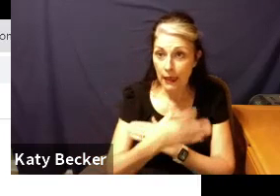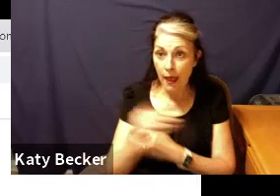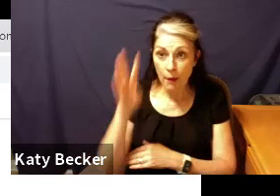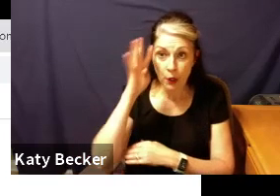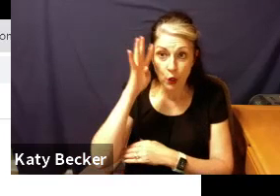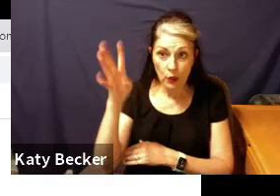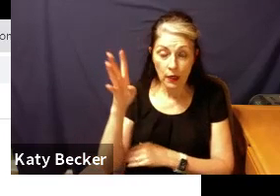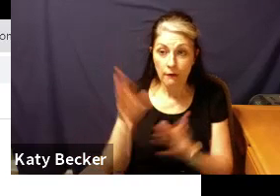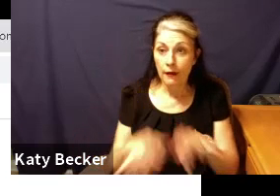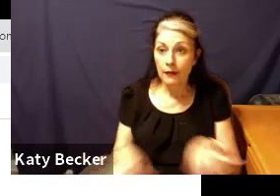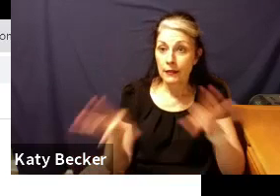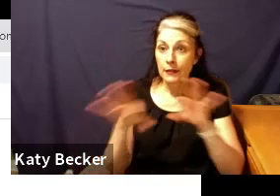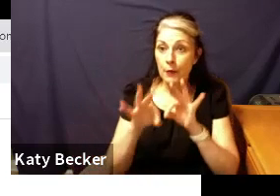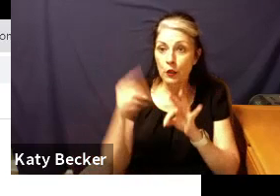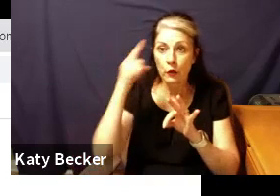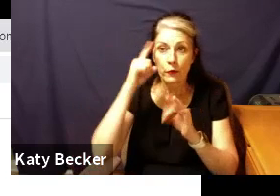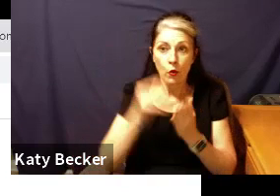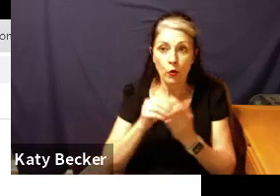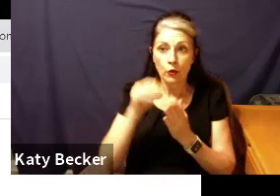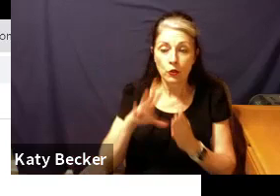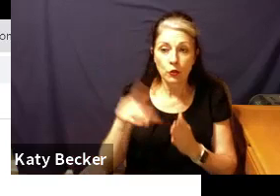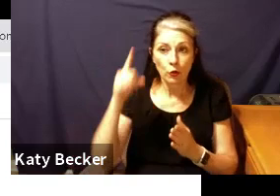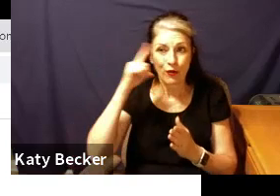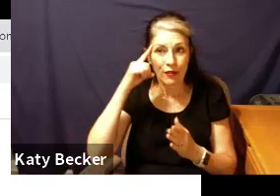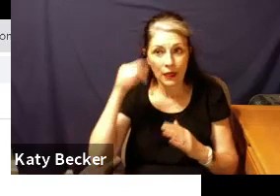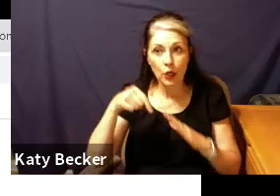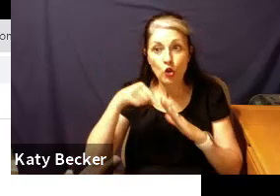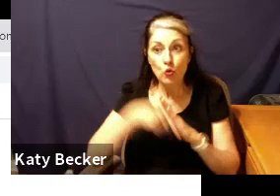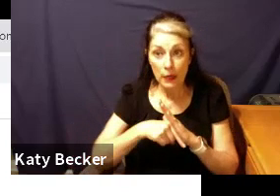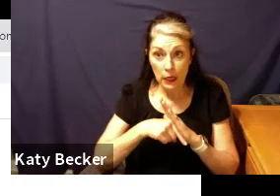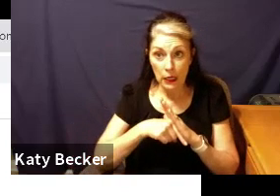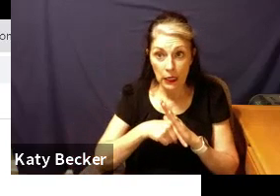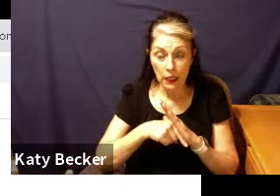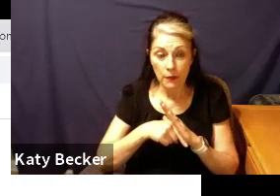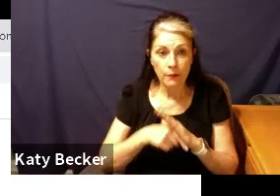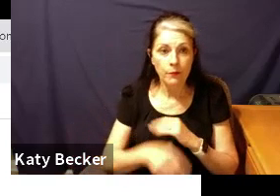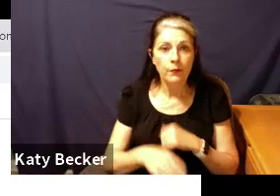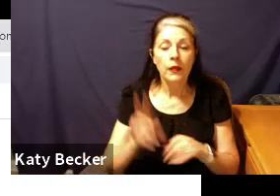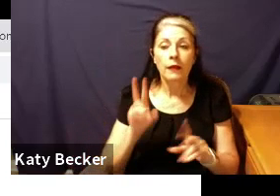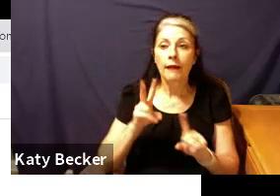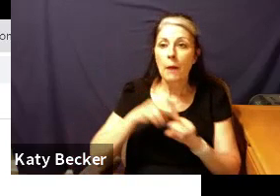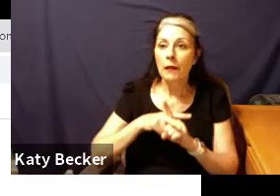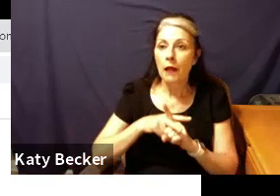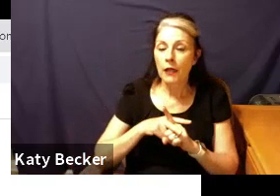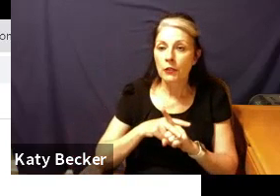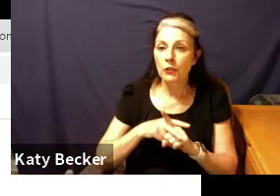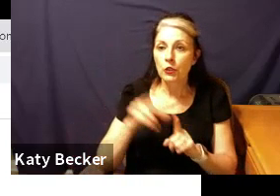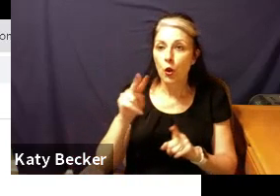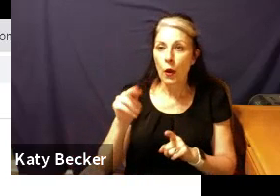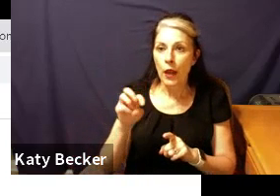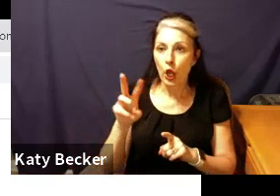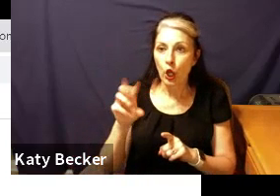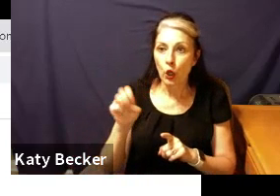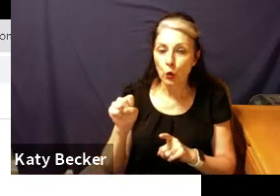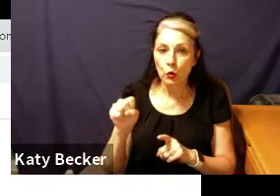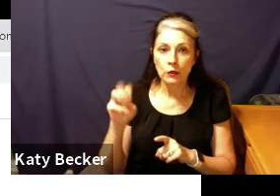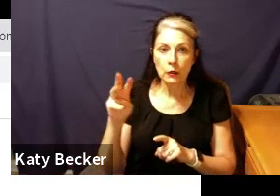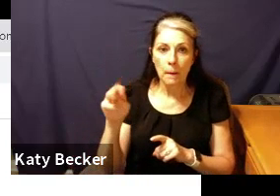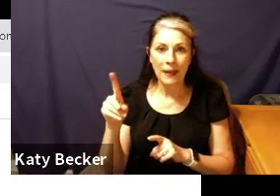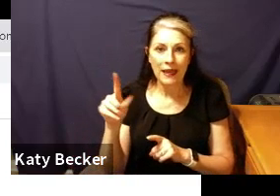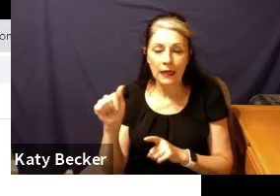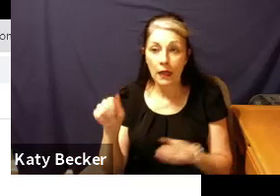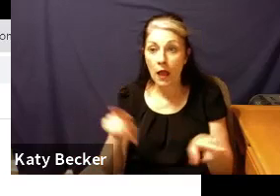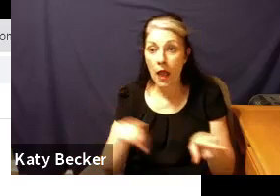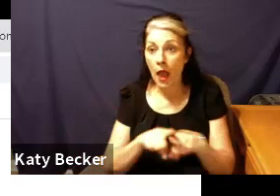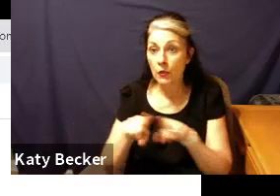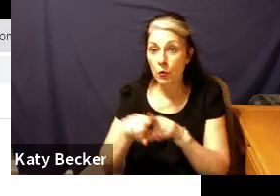is essential for our students to think critically. This applies to news media and as well